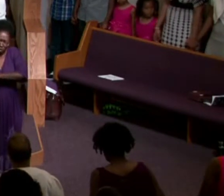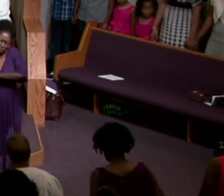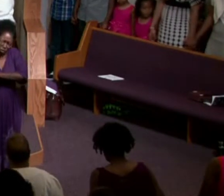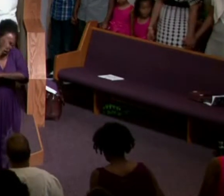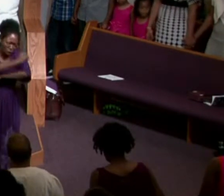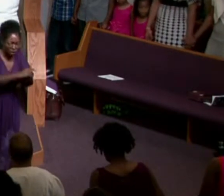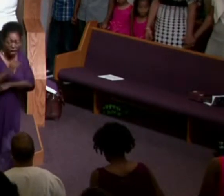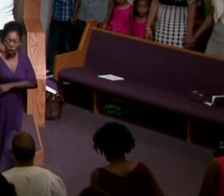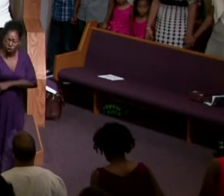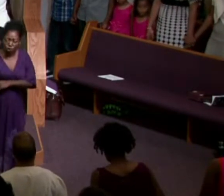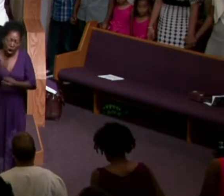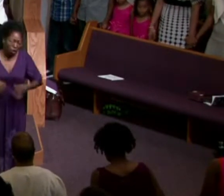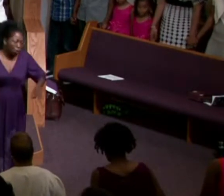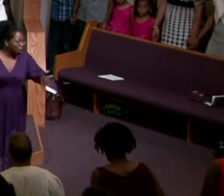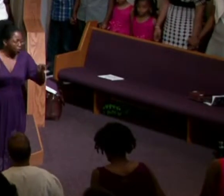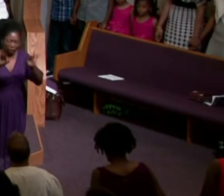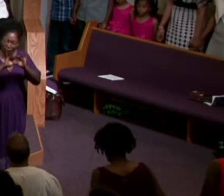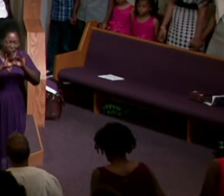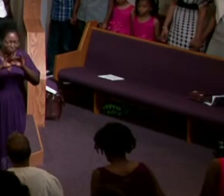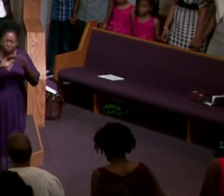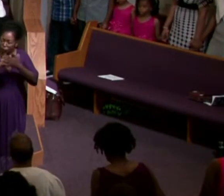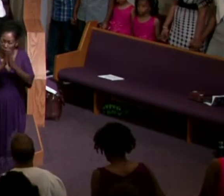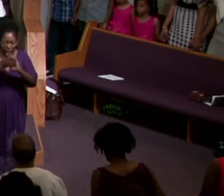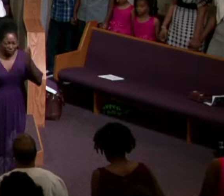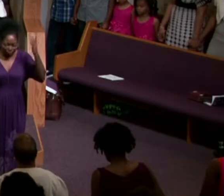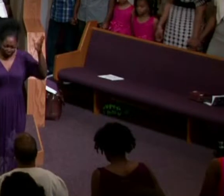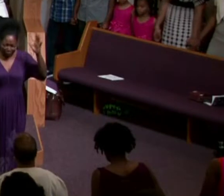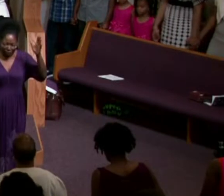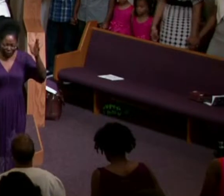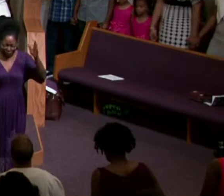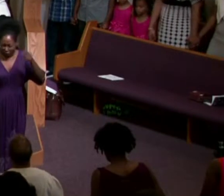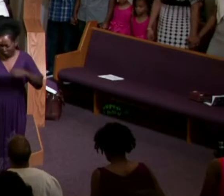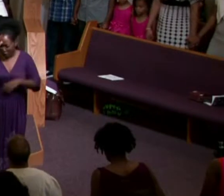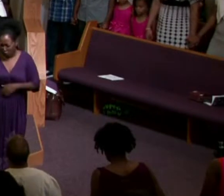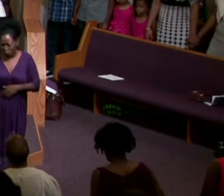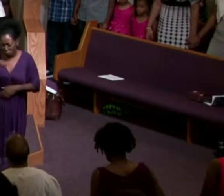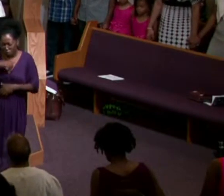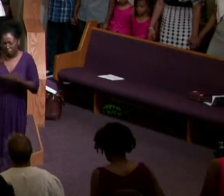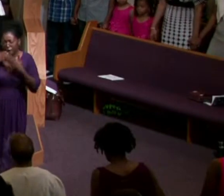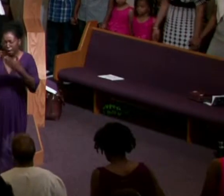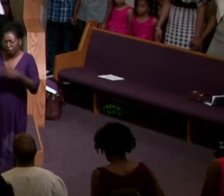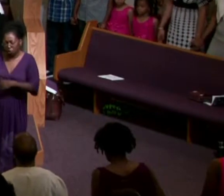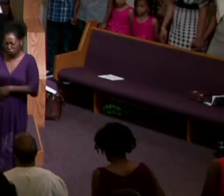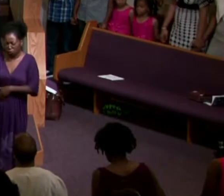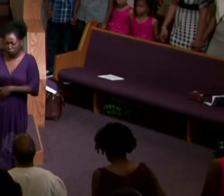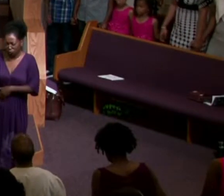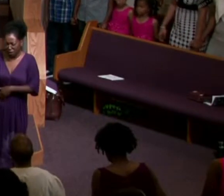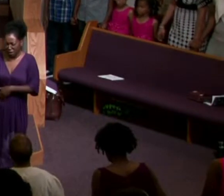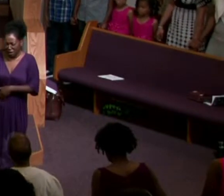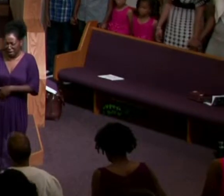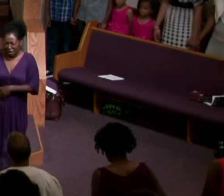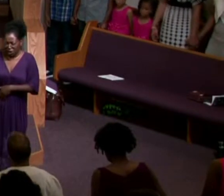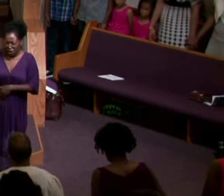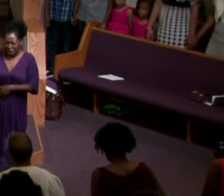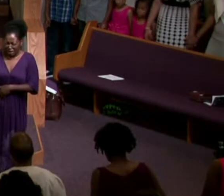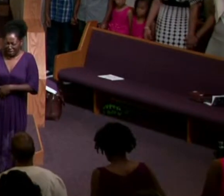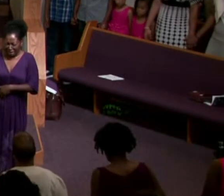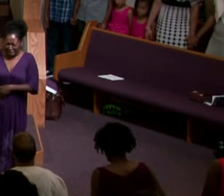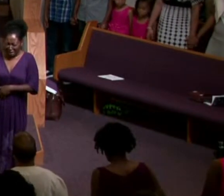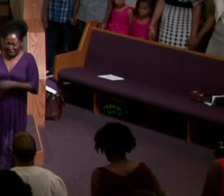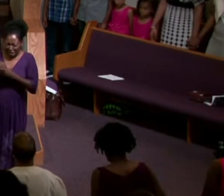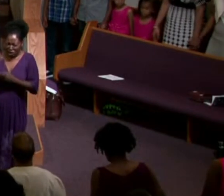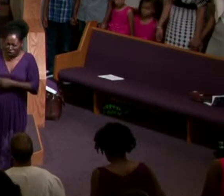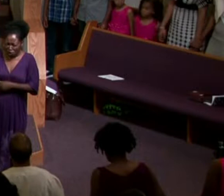you are worthy to be praised, Father. We thank you that it's in you that we live and move and have our